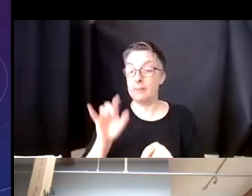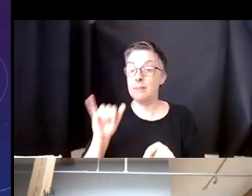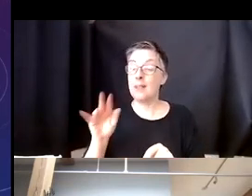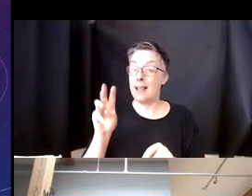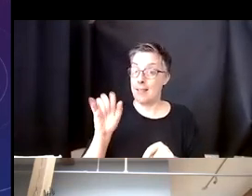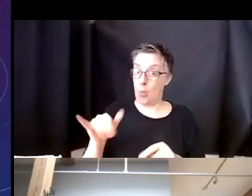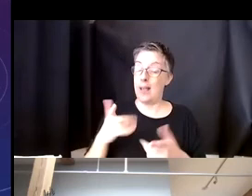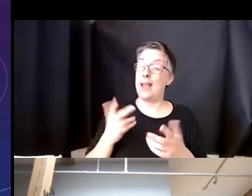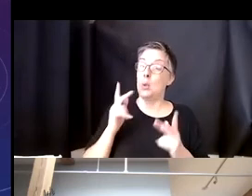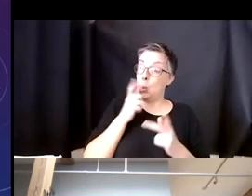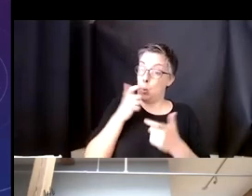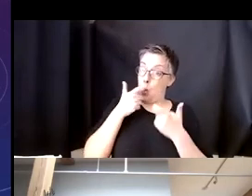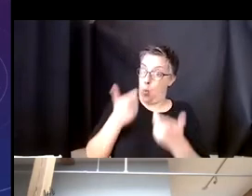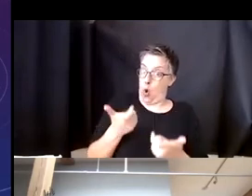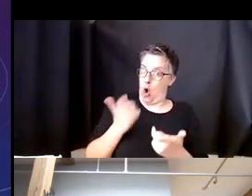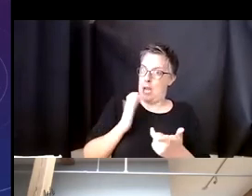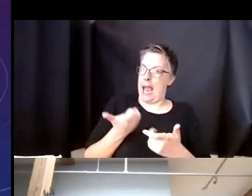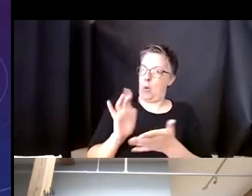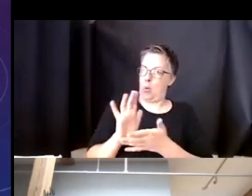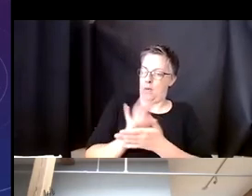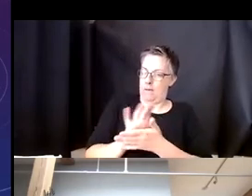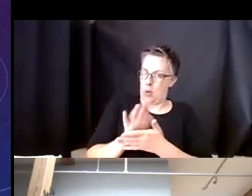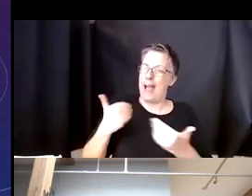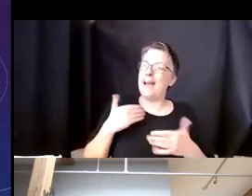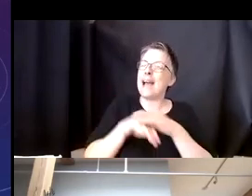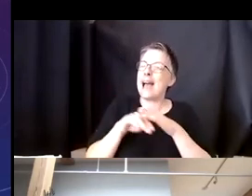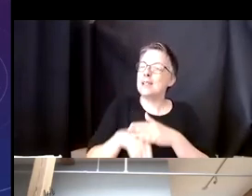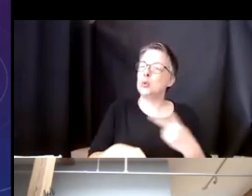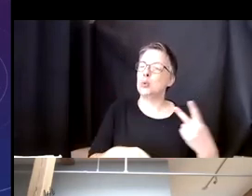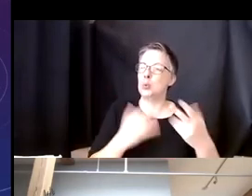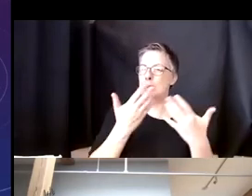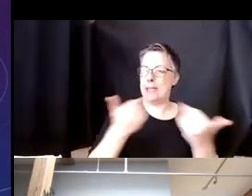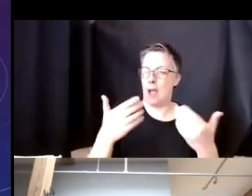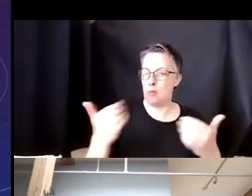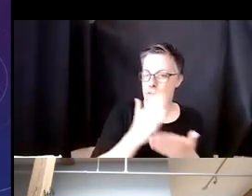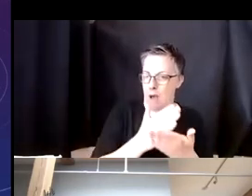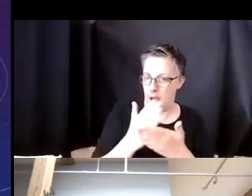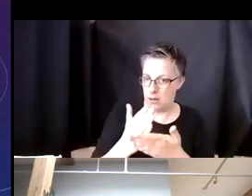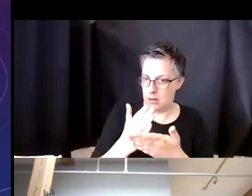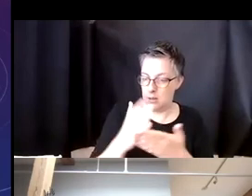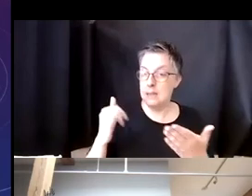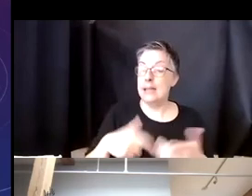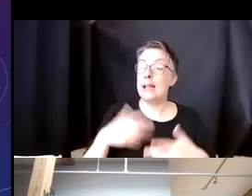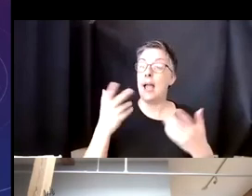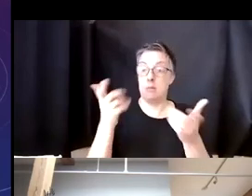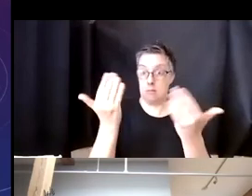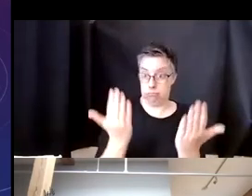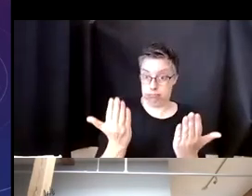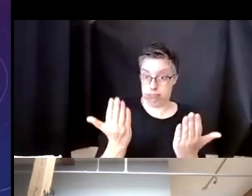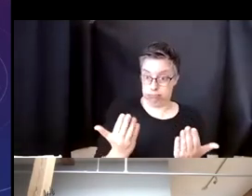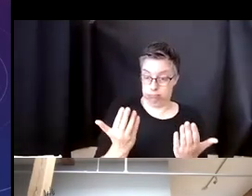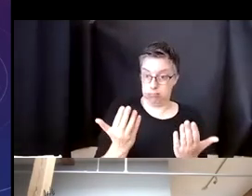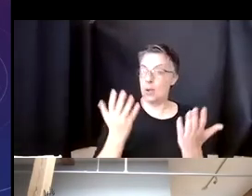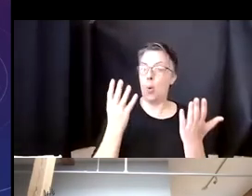video have access to both of those files independently, either to review alongside the video, or in the case of the